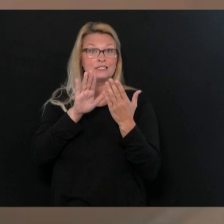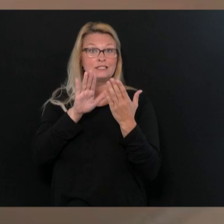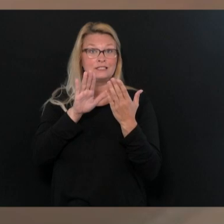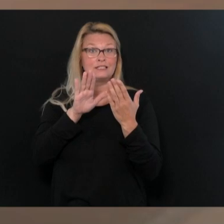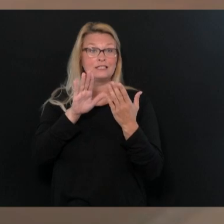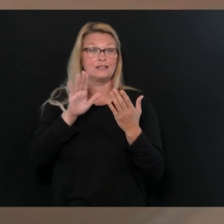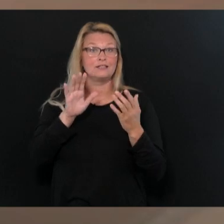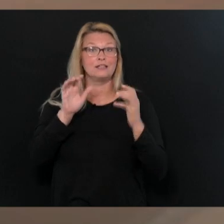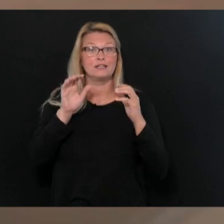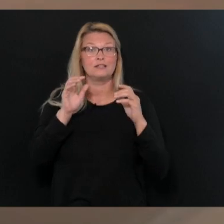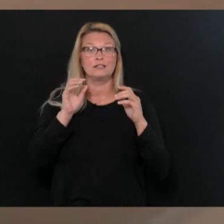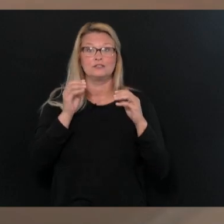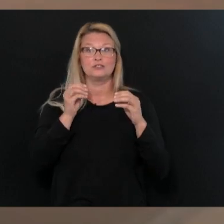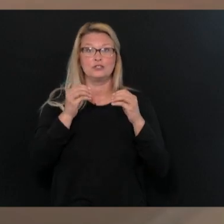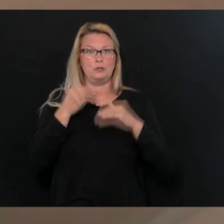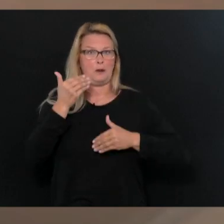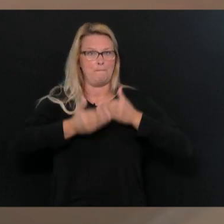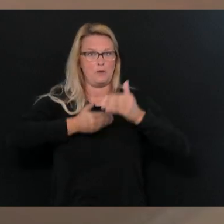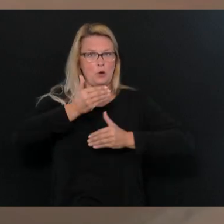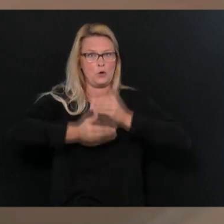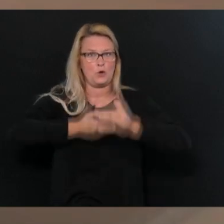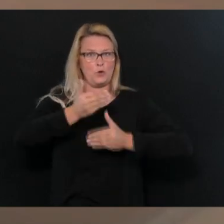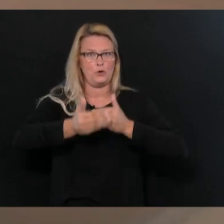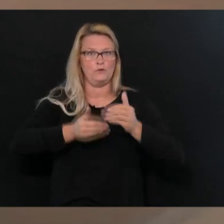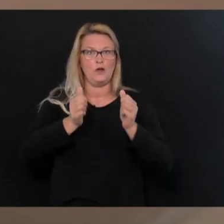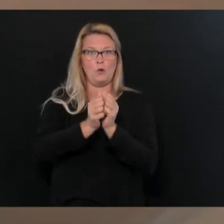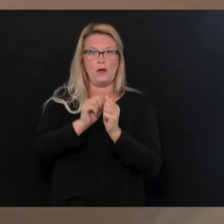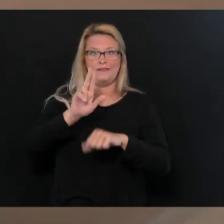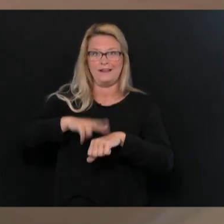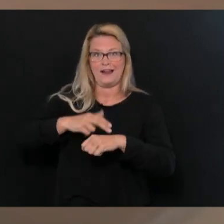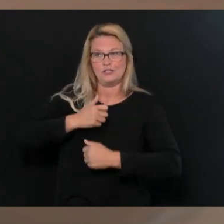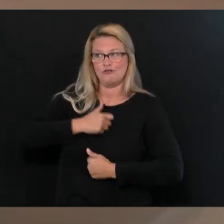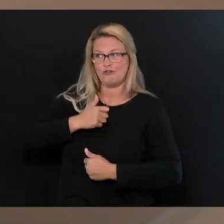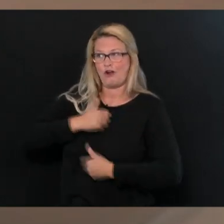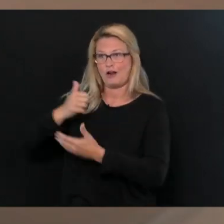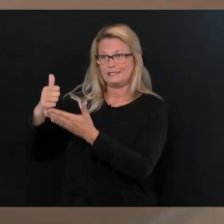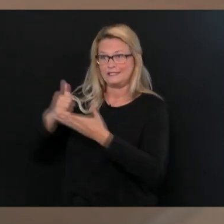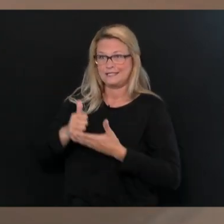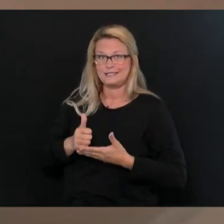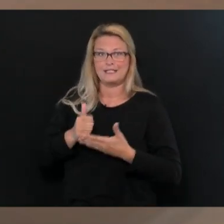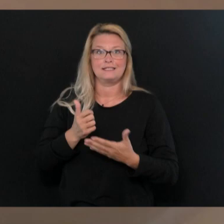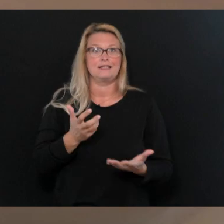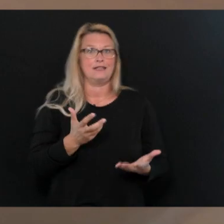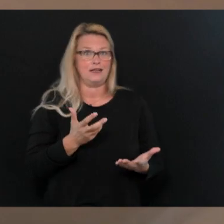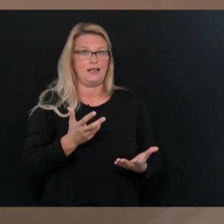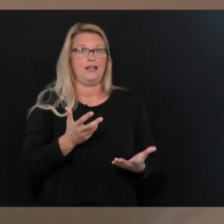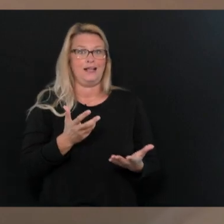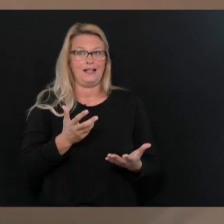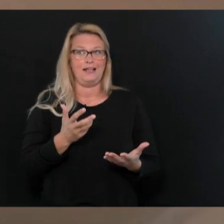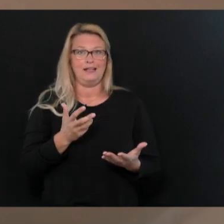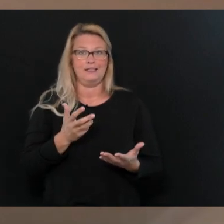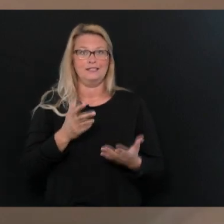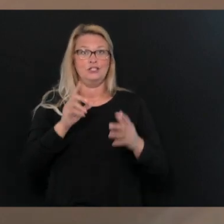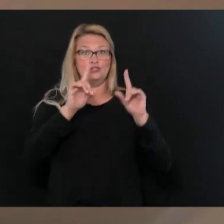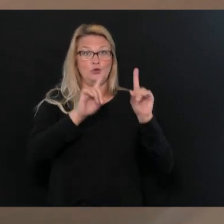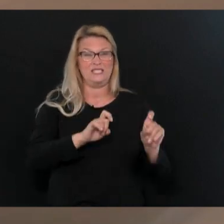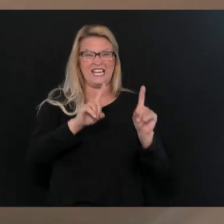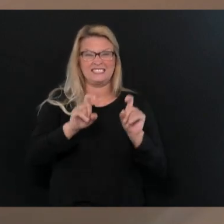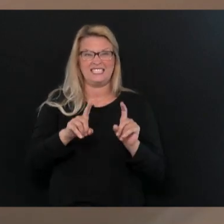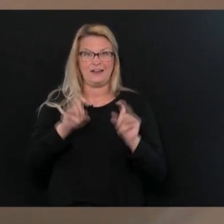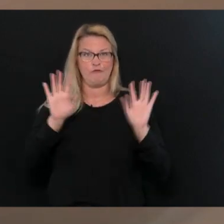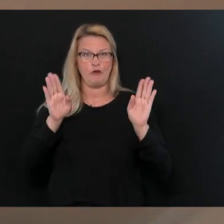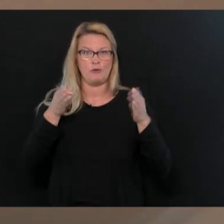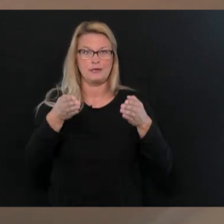be able to move very rapidly with General Hoyer's assistance into not only a testing mode,